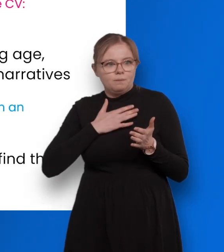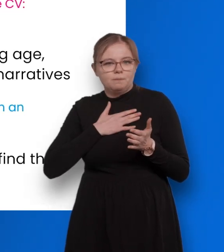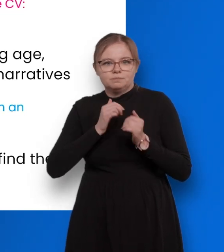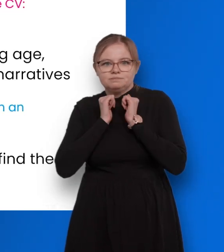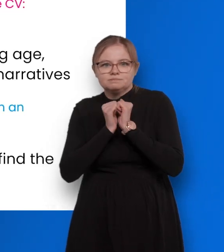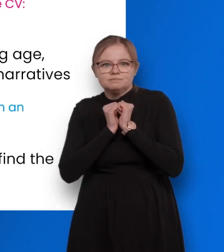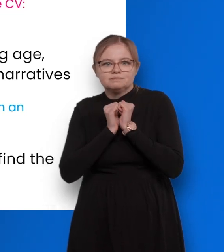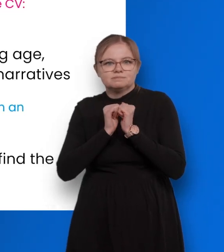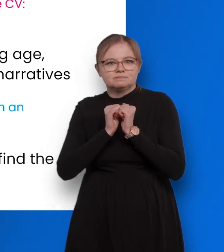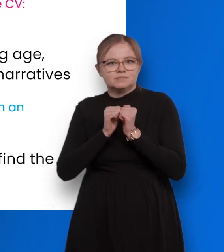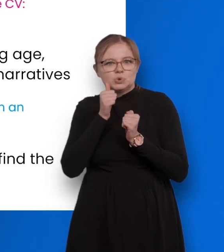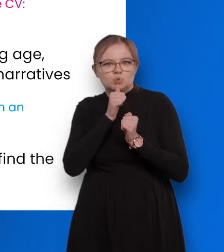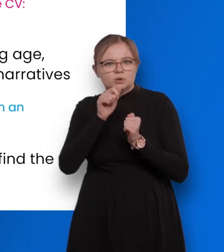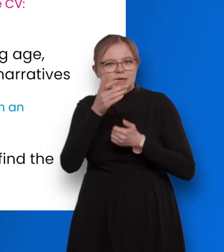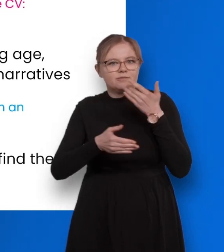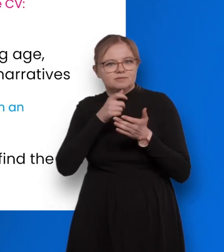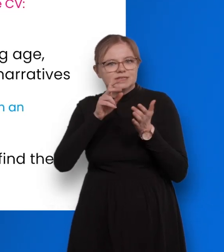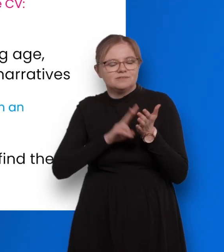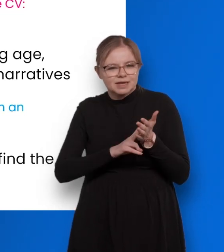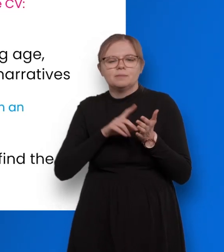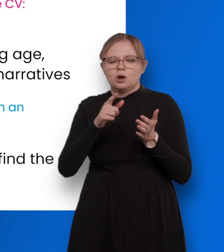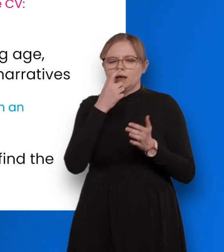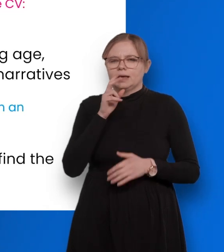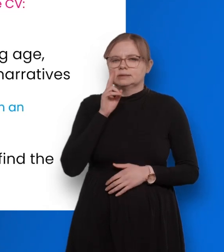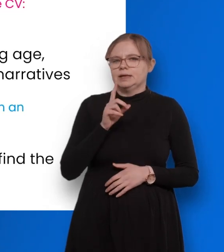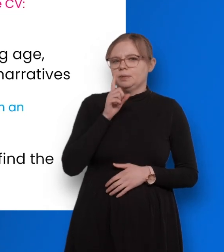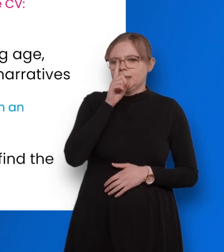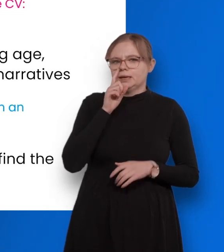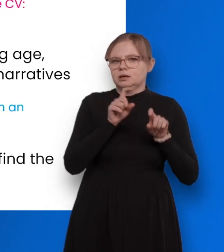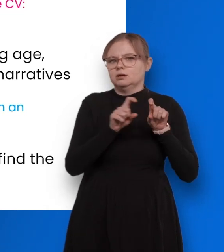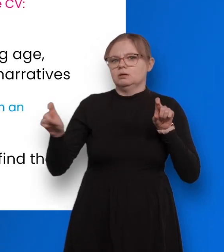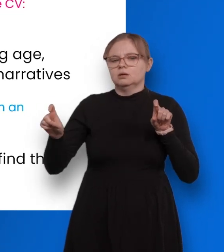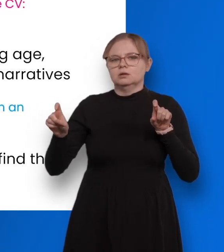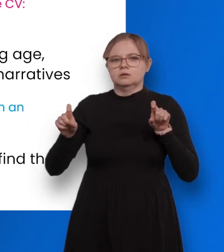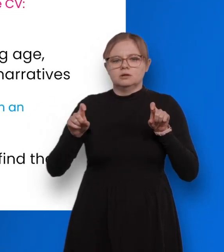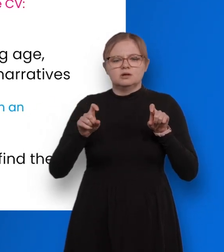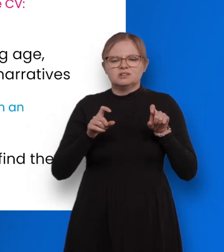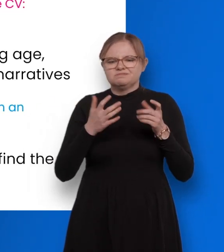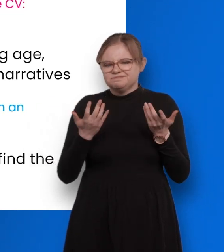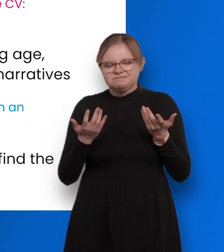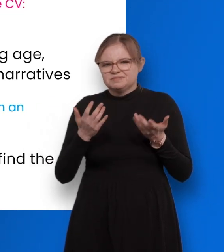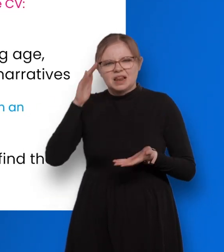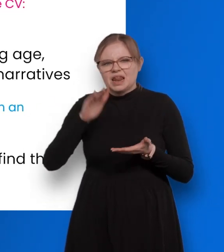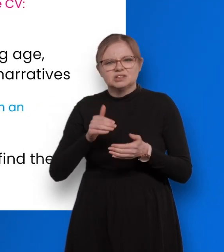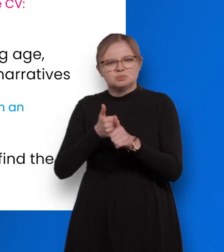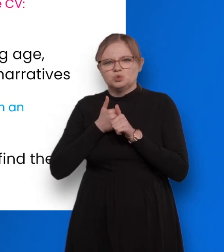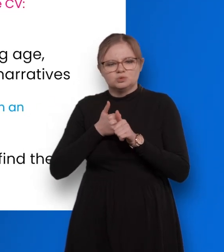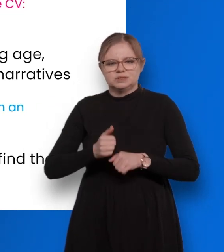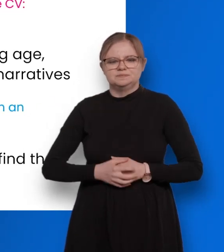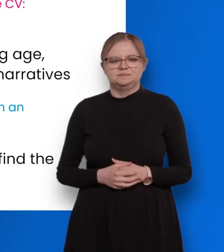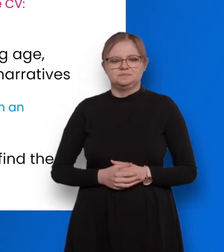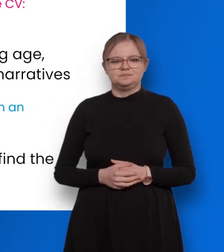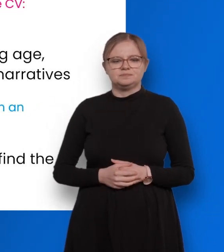utility, but as you can see there in magenta, that typically they were less likely to have support available in preparing their